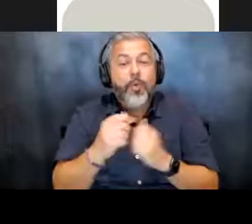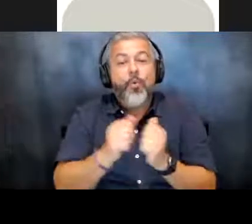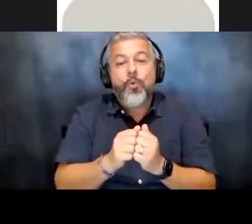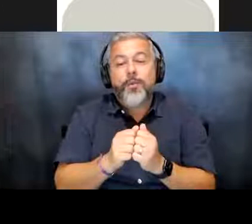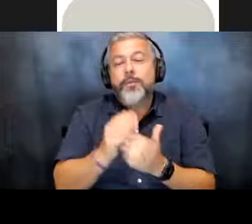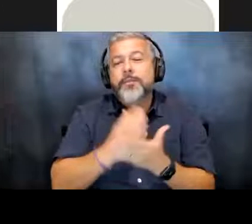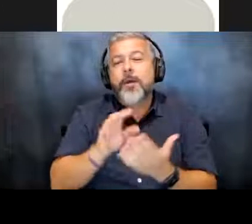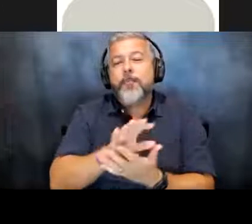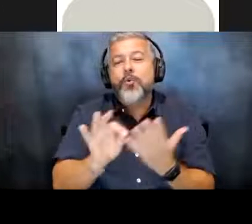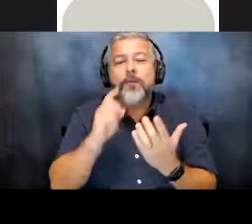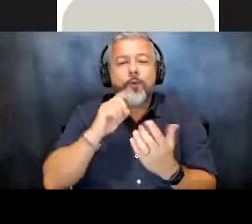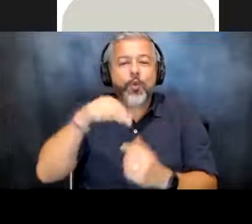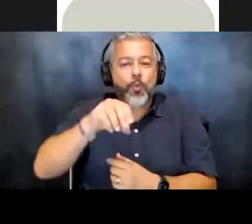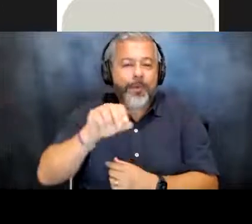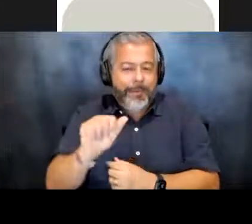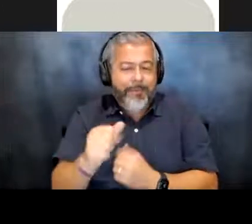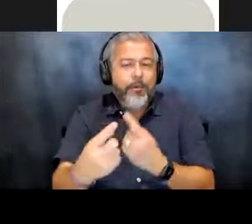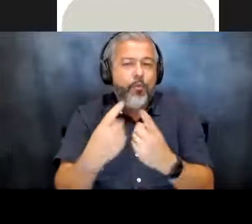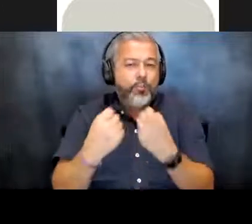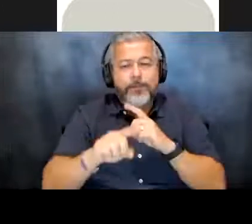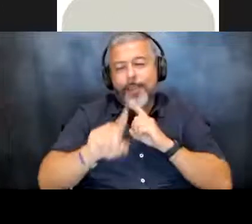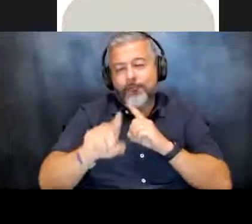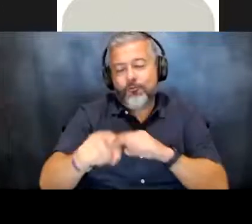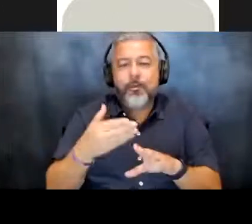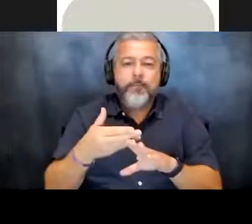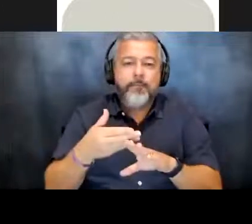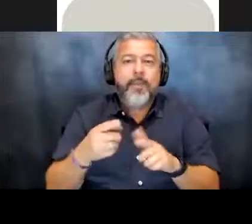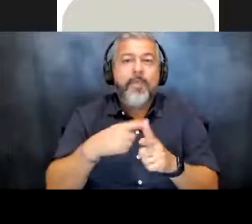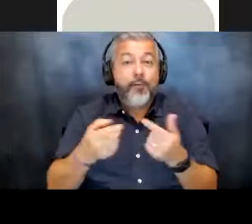for question and answer before we adjourn.